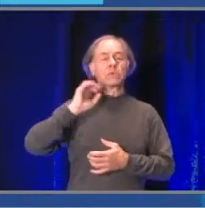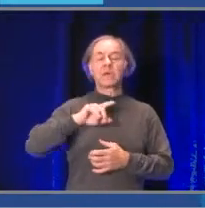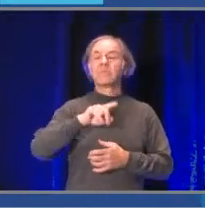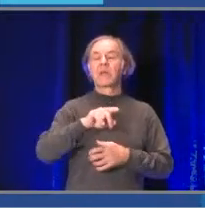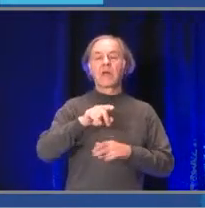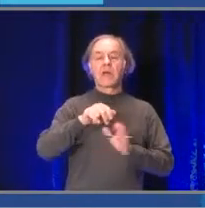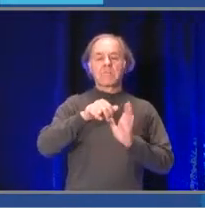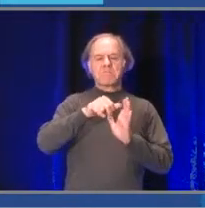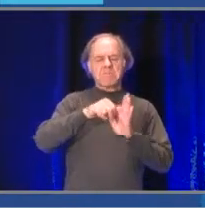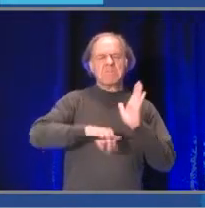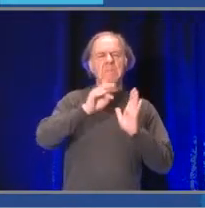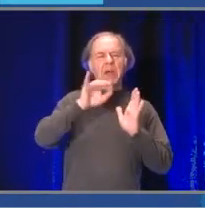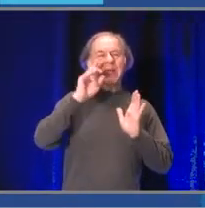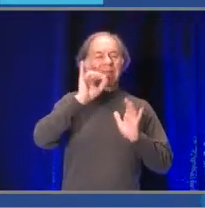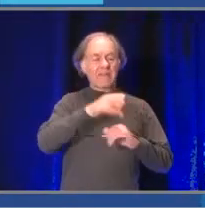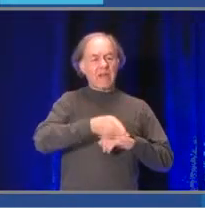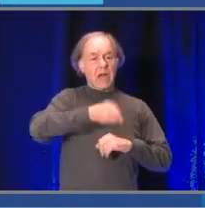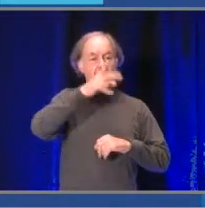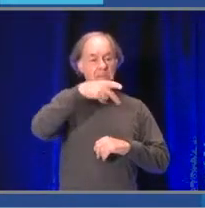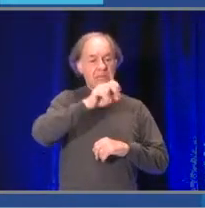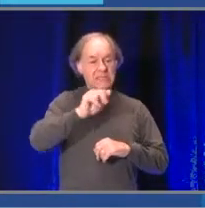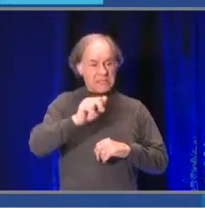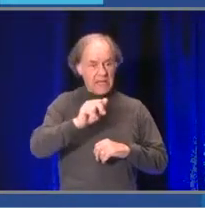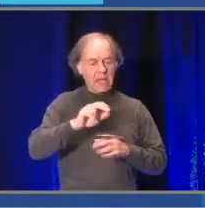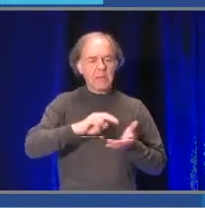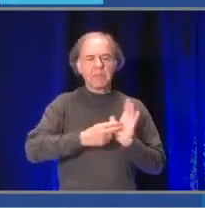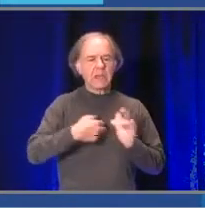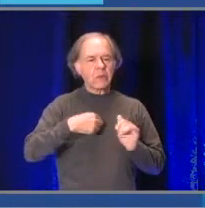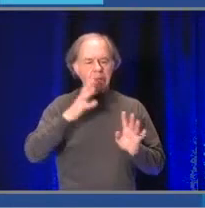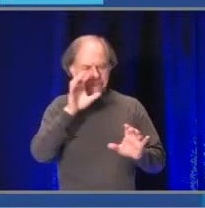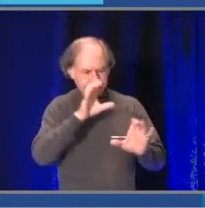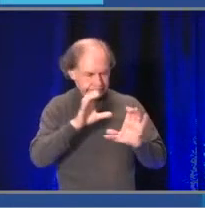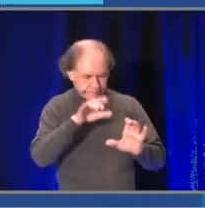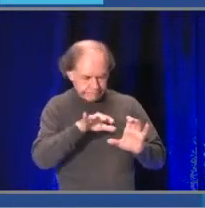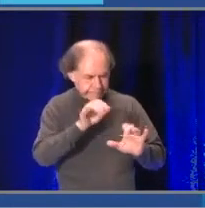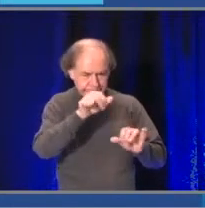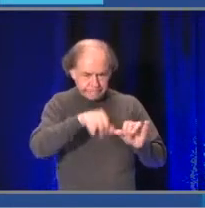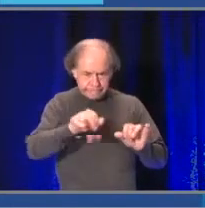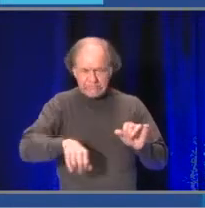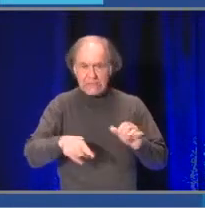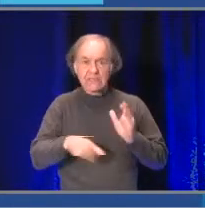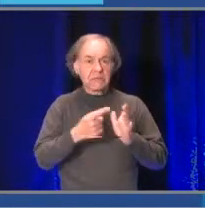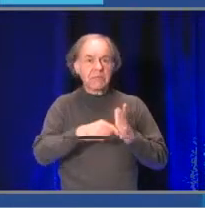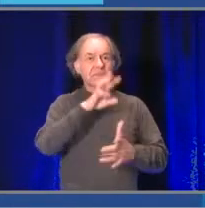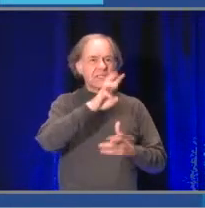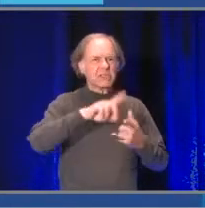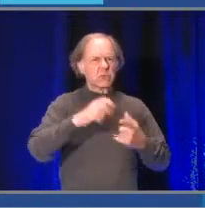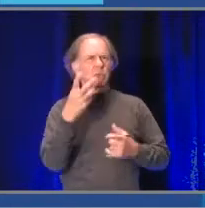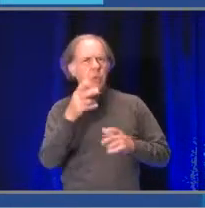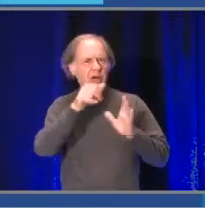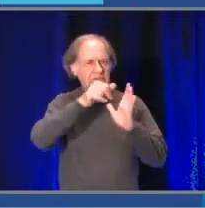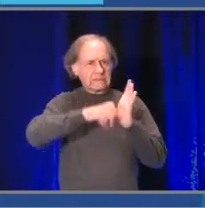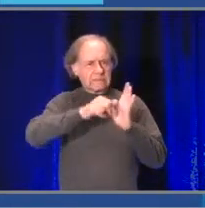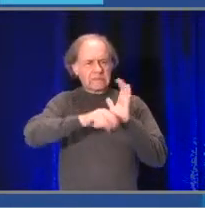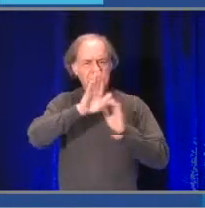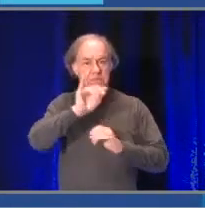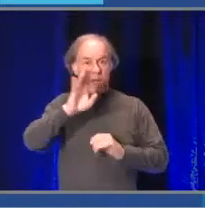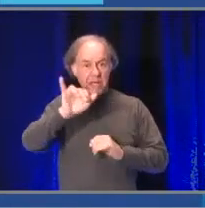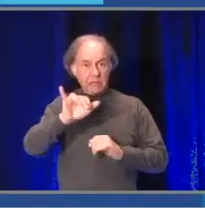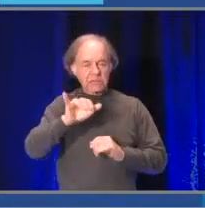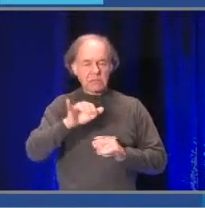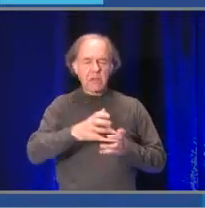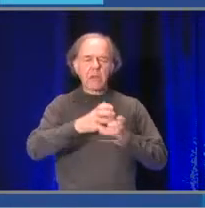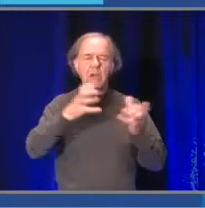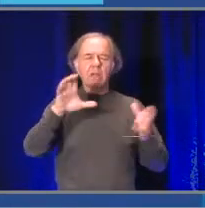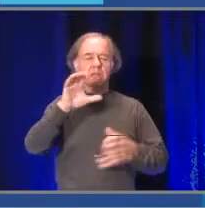prostate for men who had elevated PSAs, doing a random biopsy. 6 to 12 biopsies were done. we missed a lot of